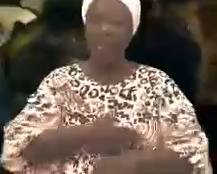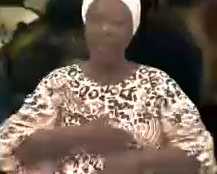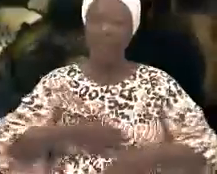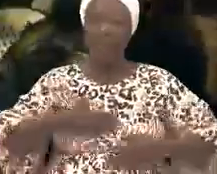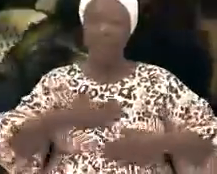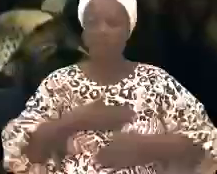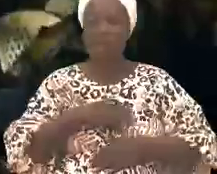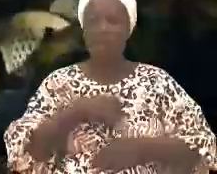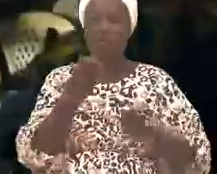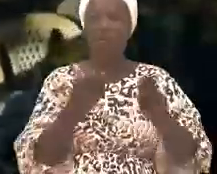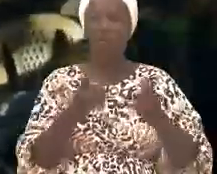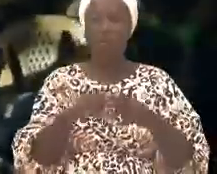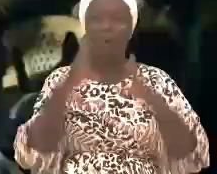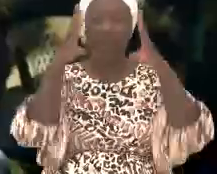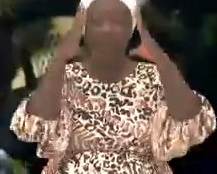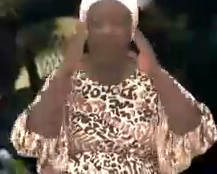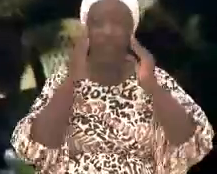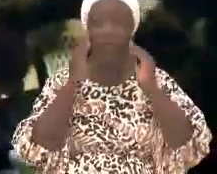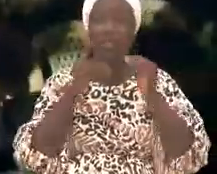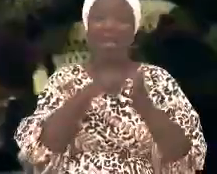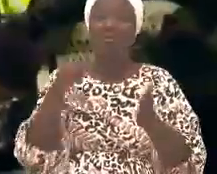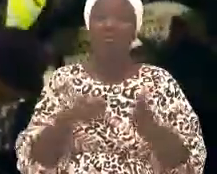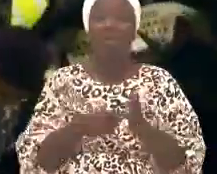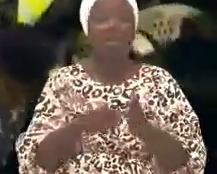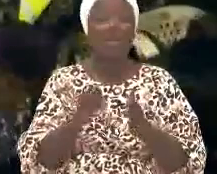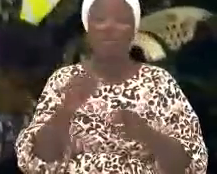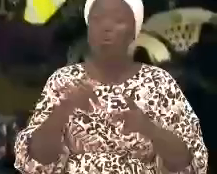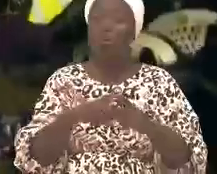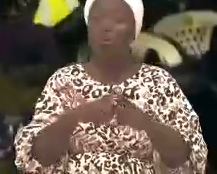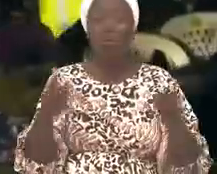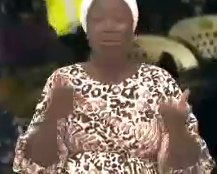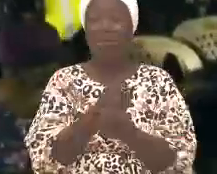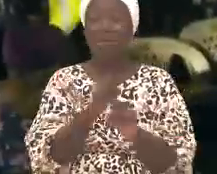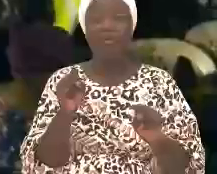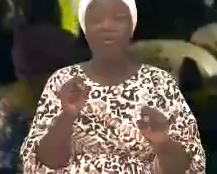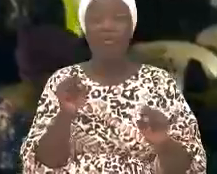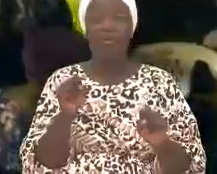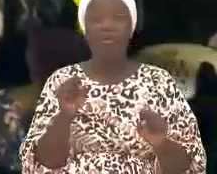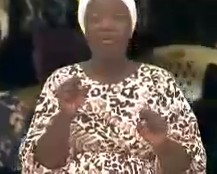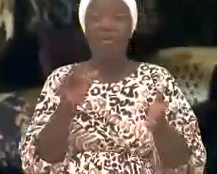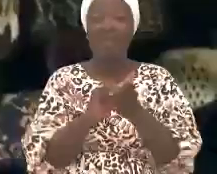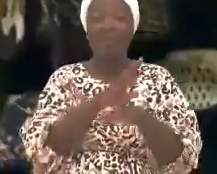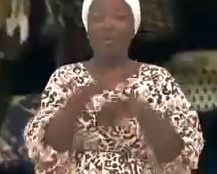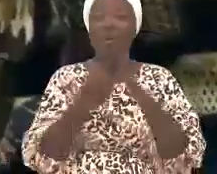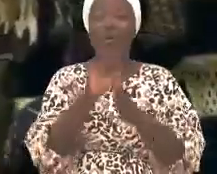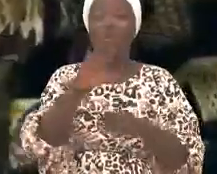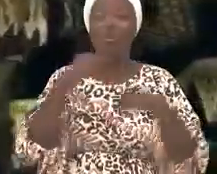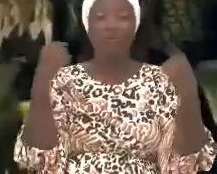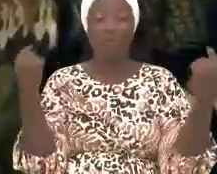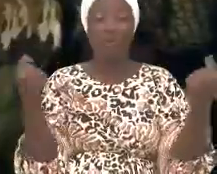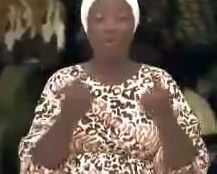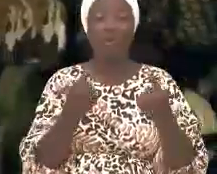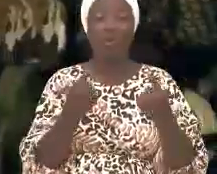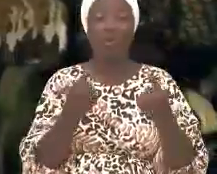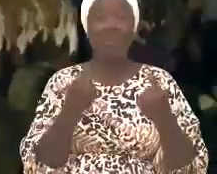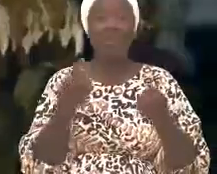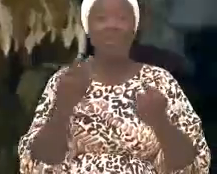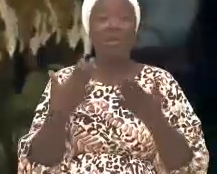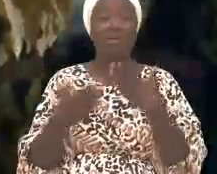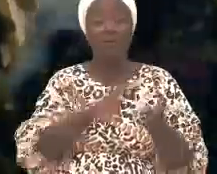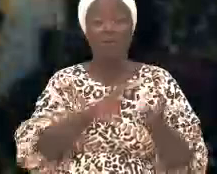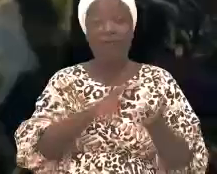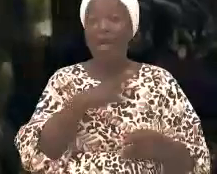to experience this so great salvation, that all your sins will be forgiven, your life